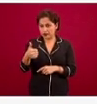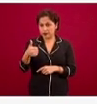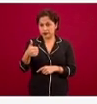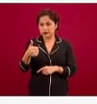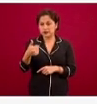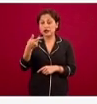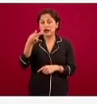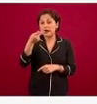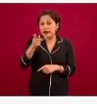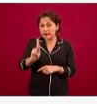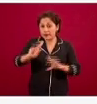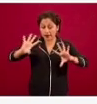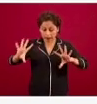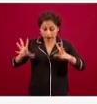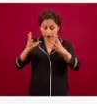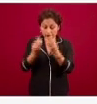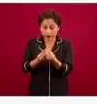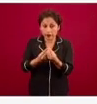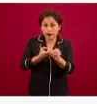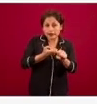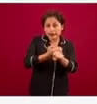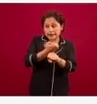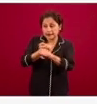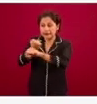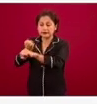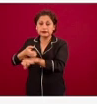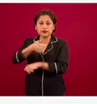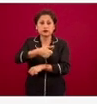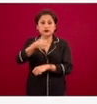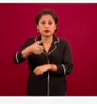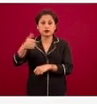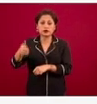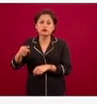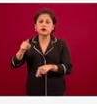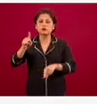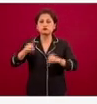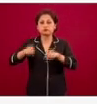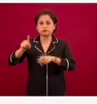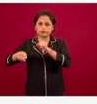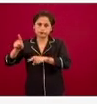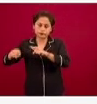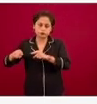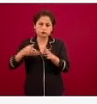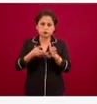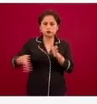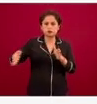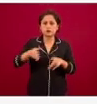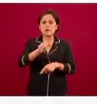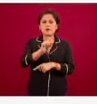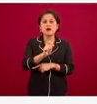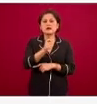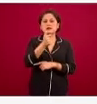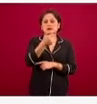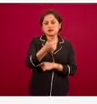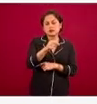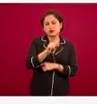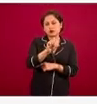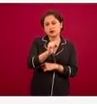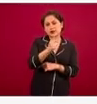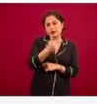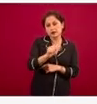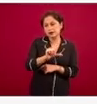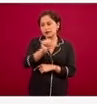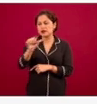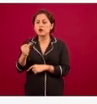some fatalities, and we also have the lethality rate here. So we can see how these numbers